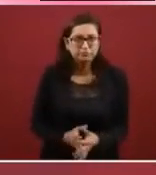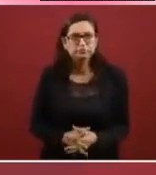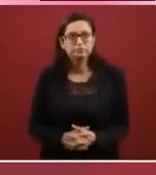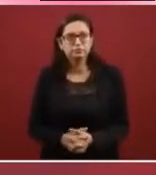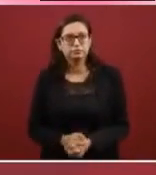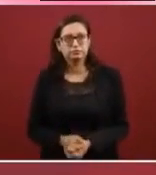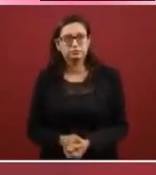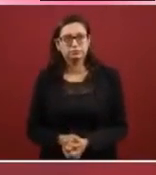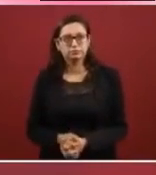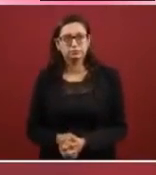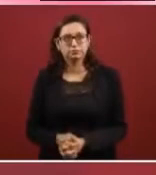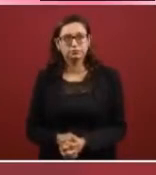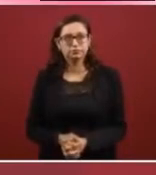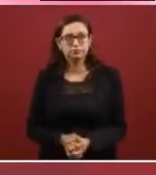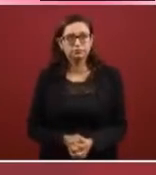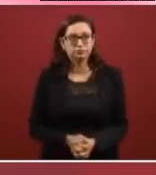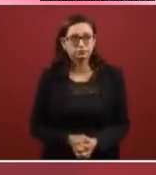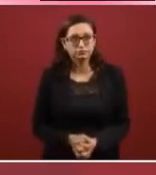quedado